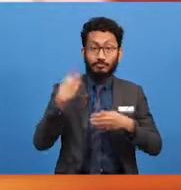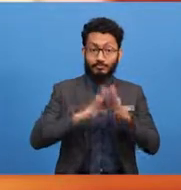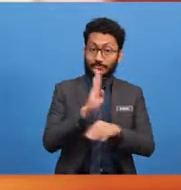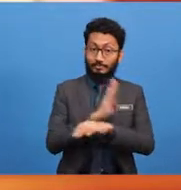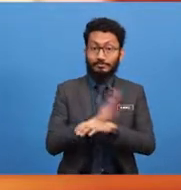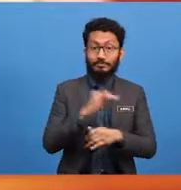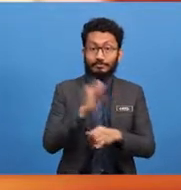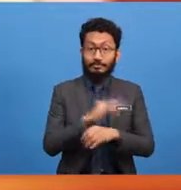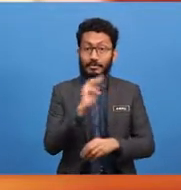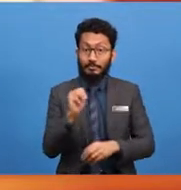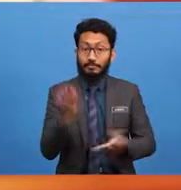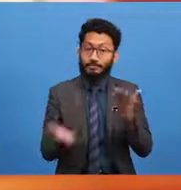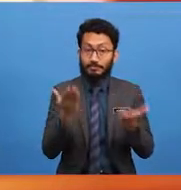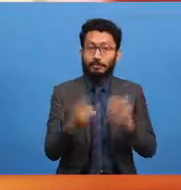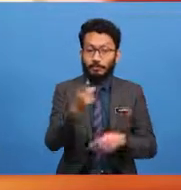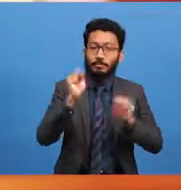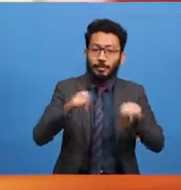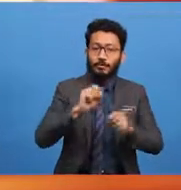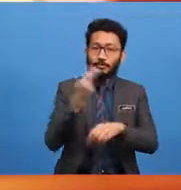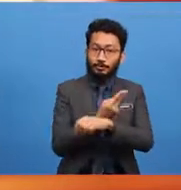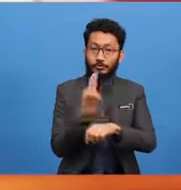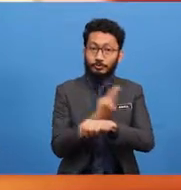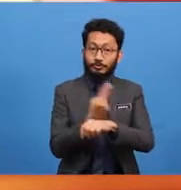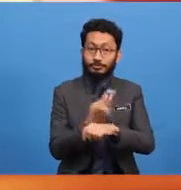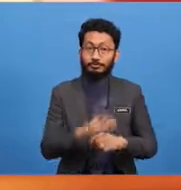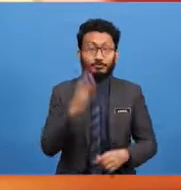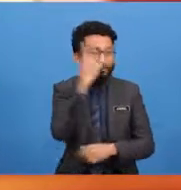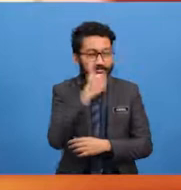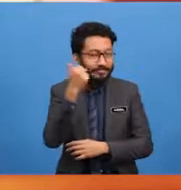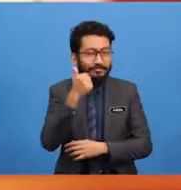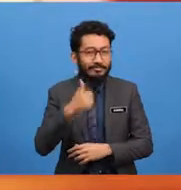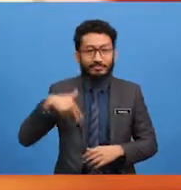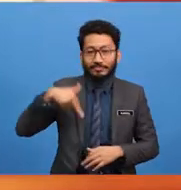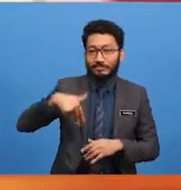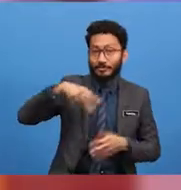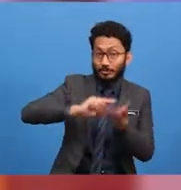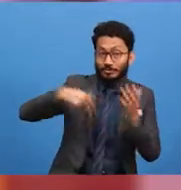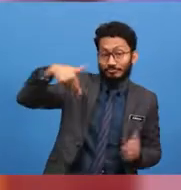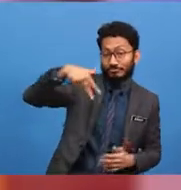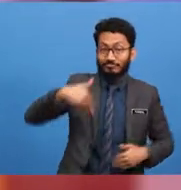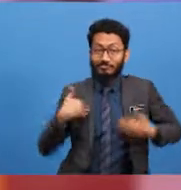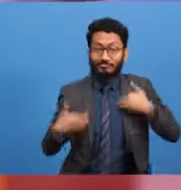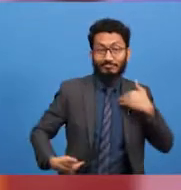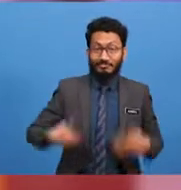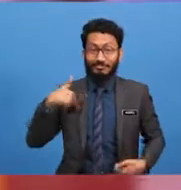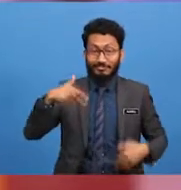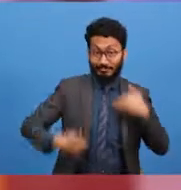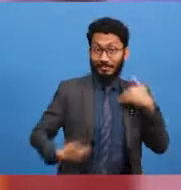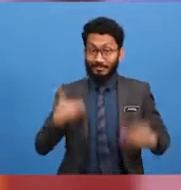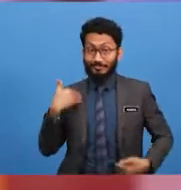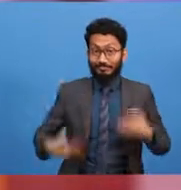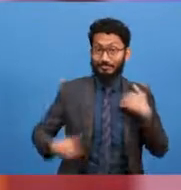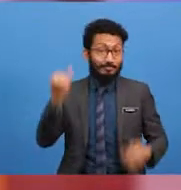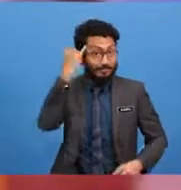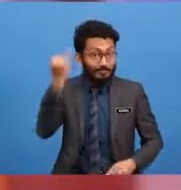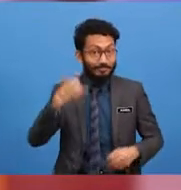Maybe you can wear something pretty and start practicing walking like a model after this? Good idea! I can